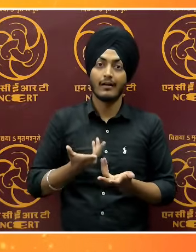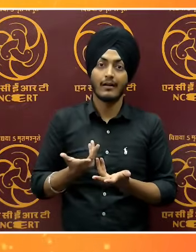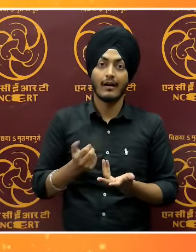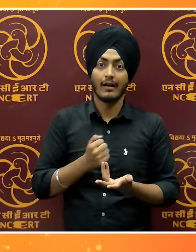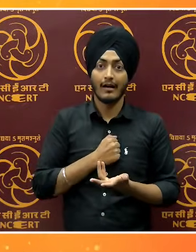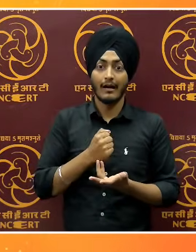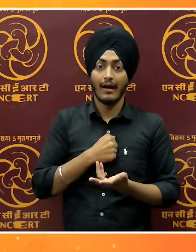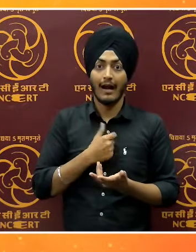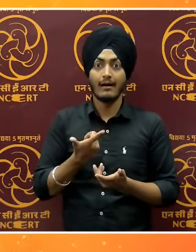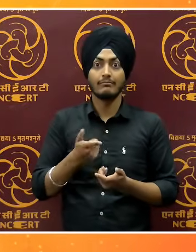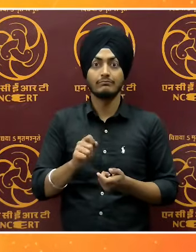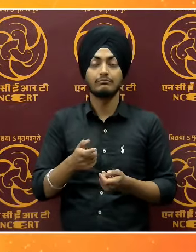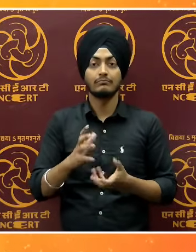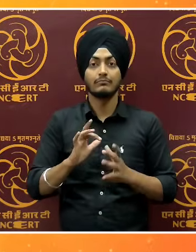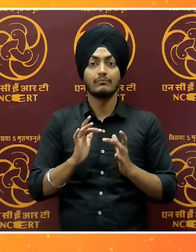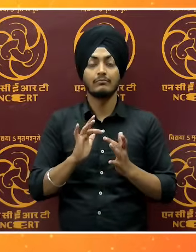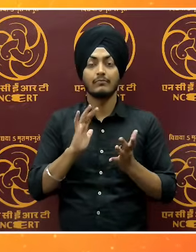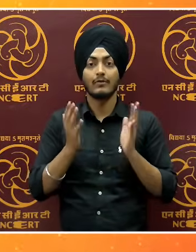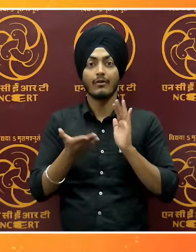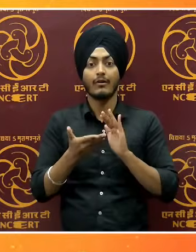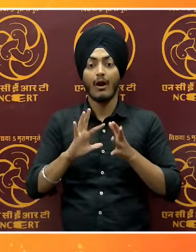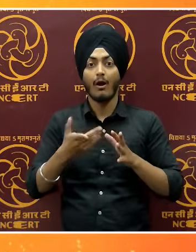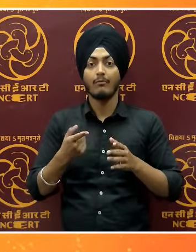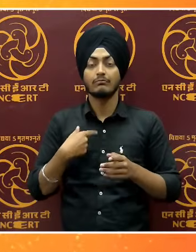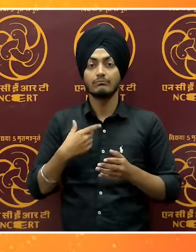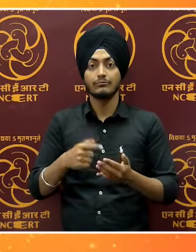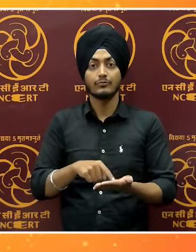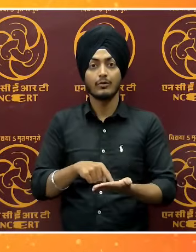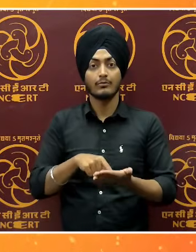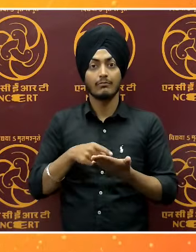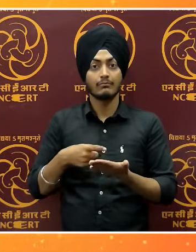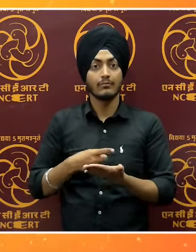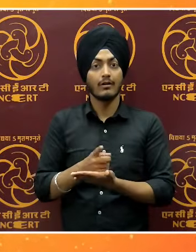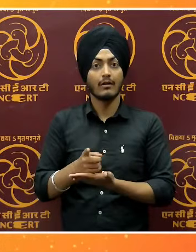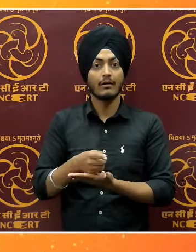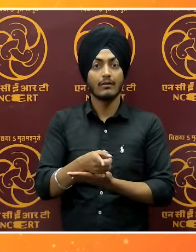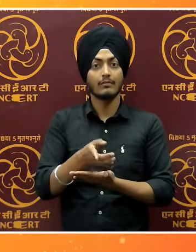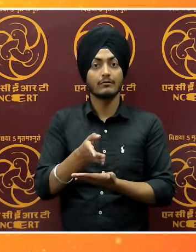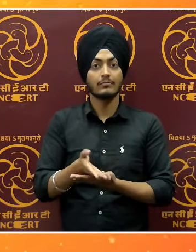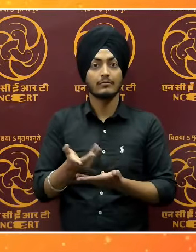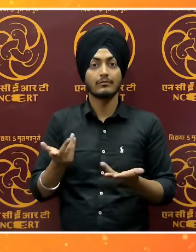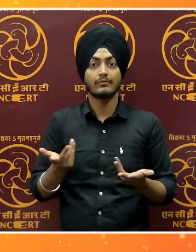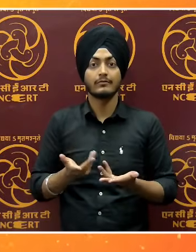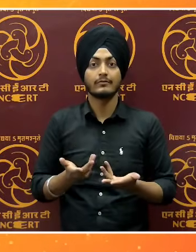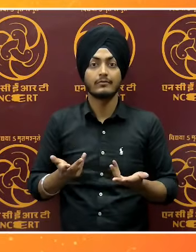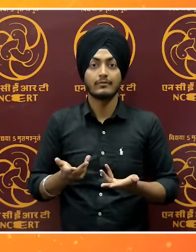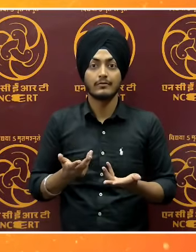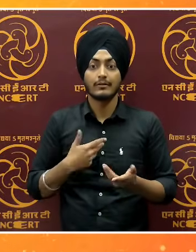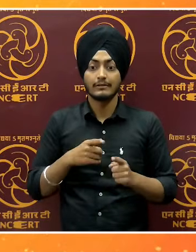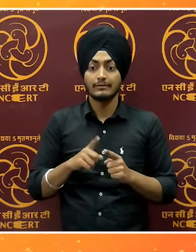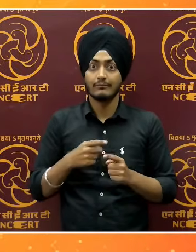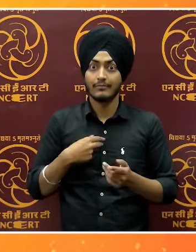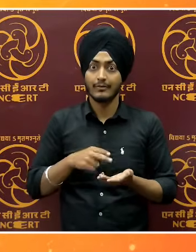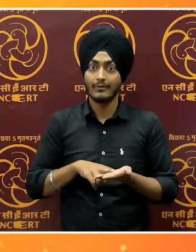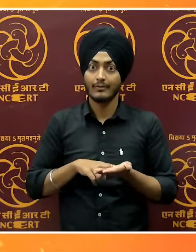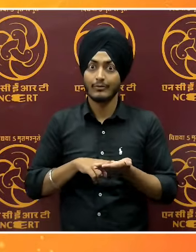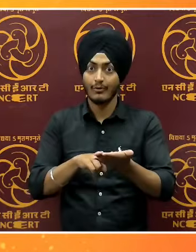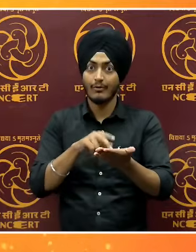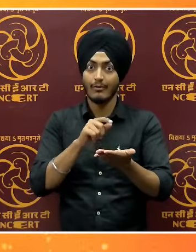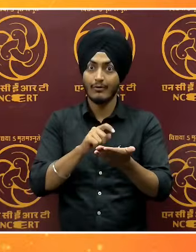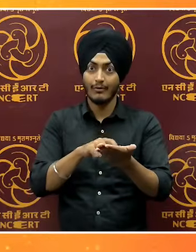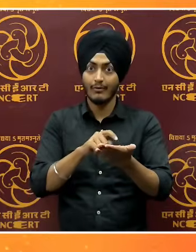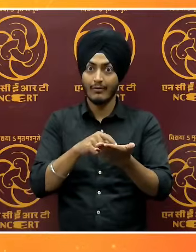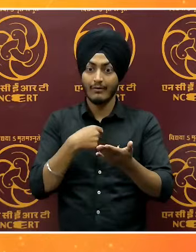the behavior will shows the direction of the magnetic field. In reality, we cannot able to get this North Pole, because if you split